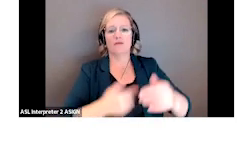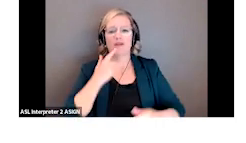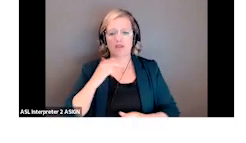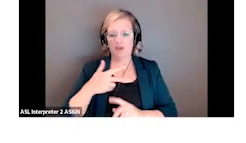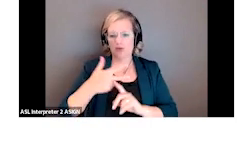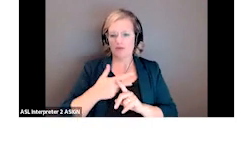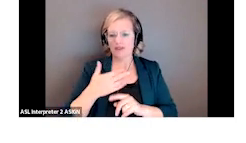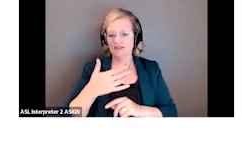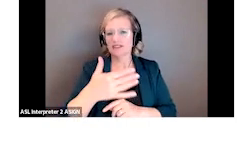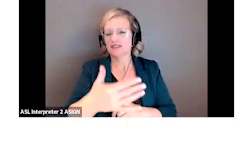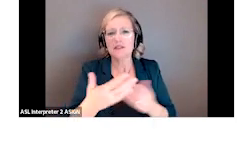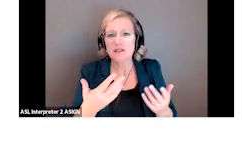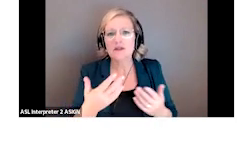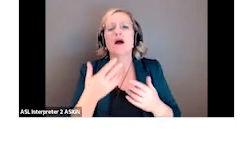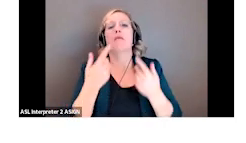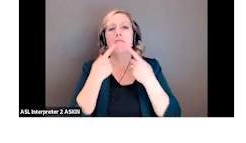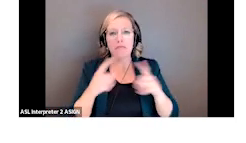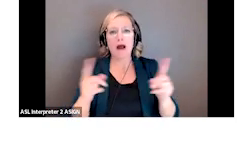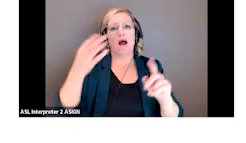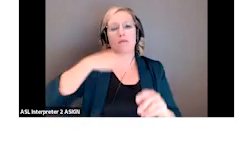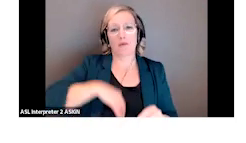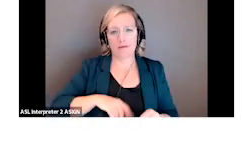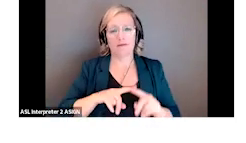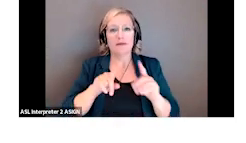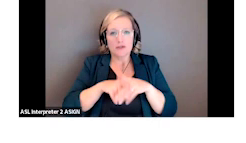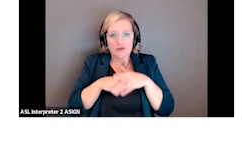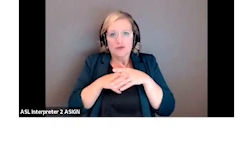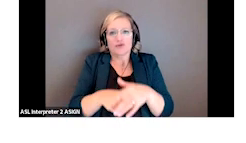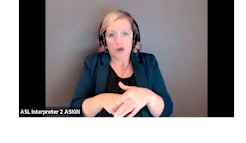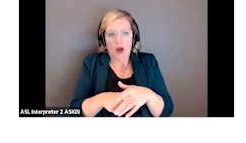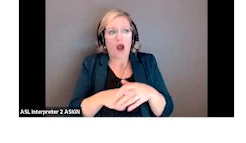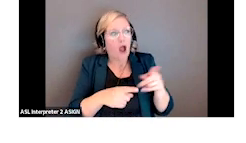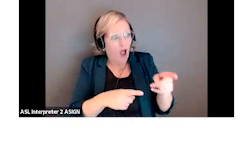all through, you fed the system and you started to prime it up,